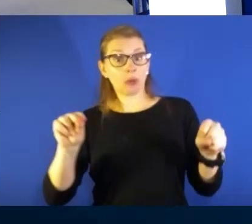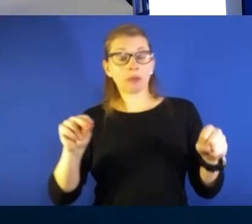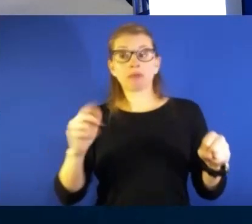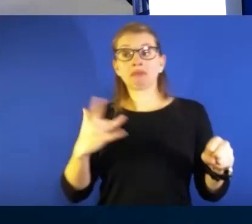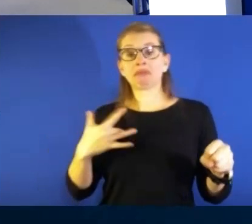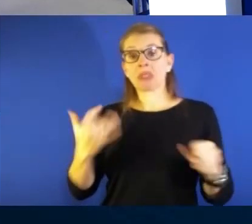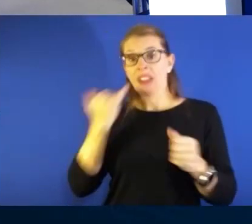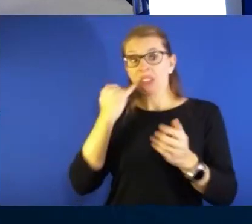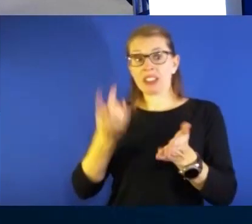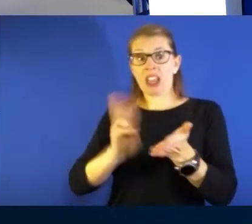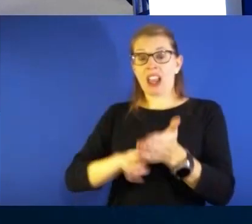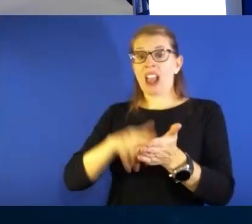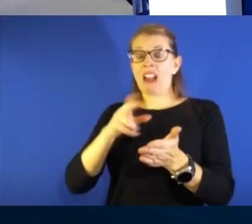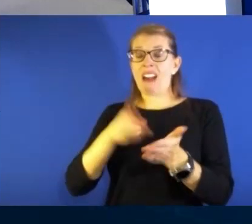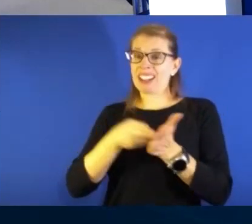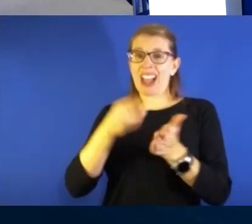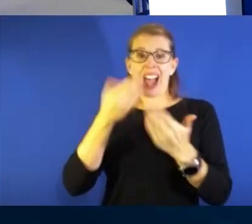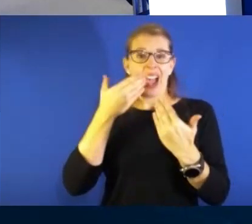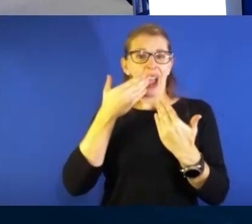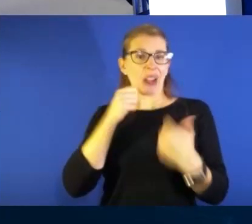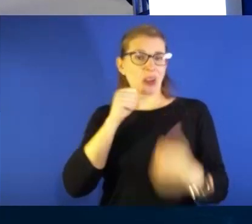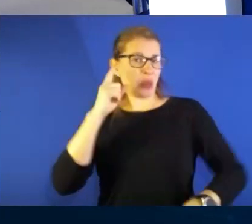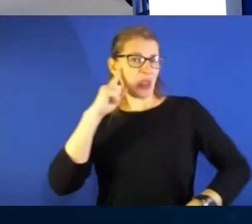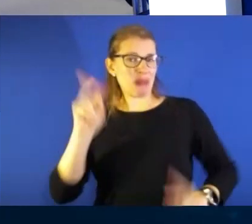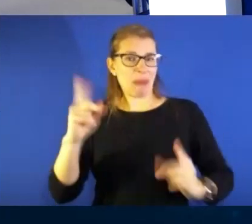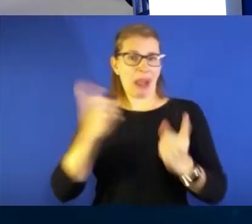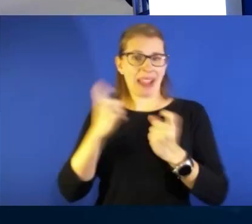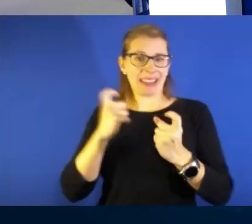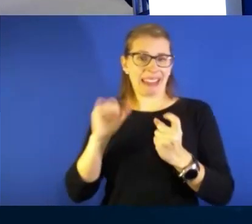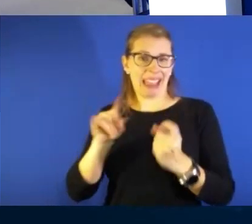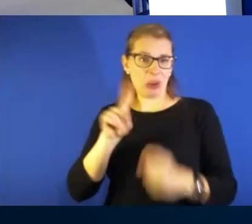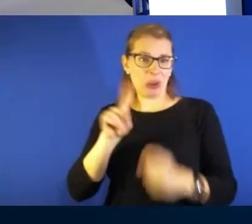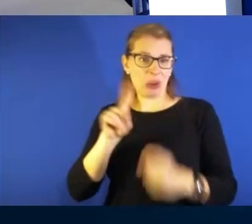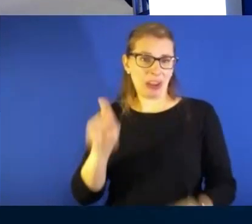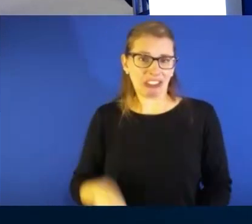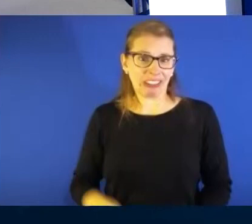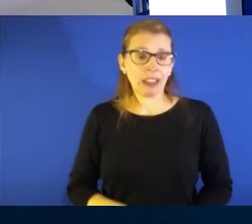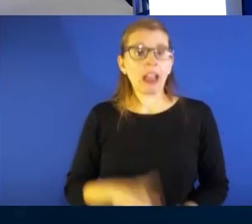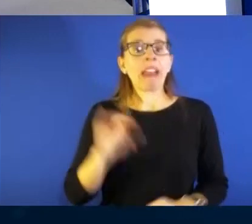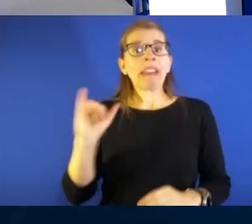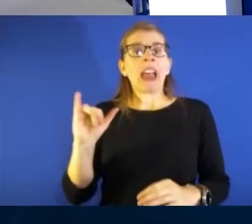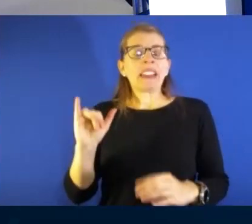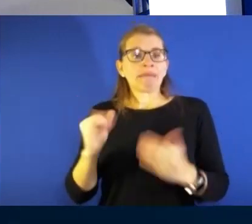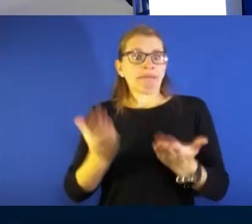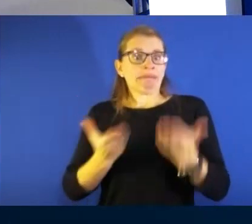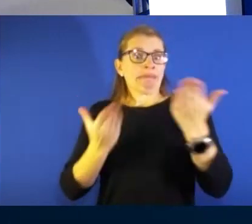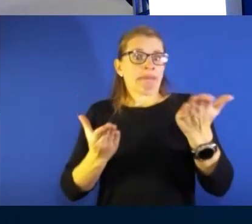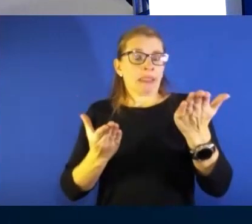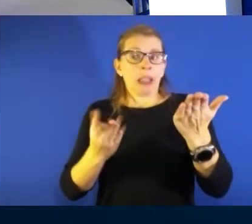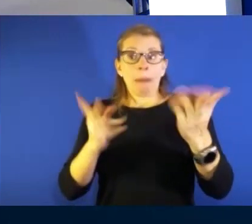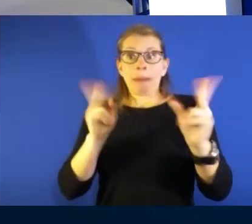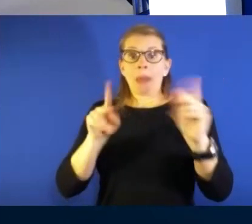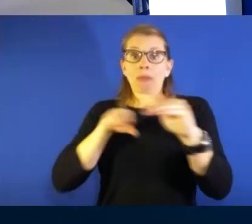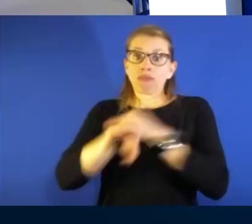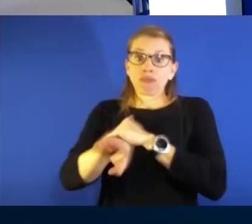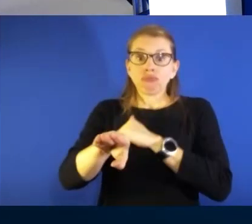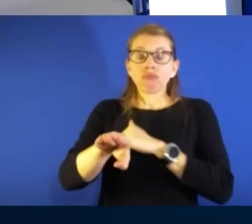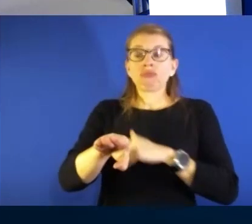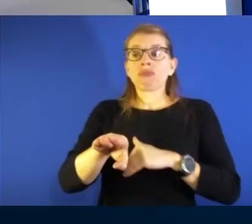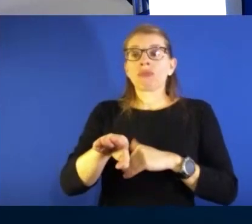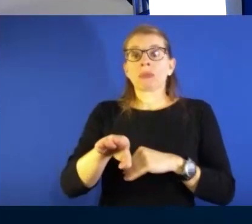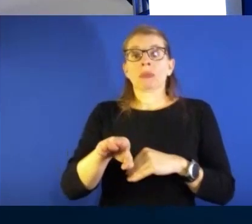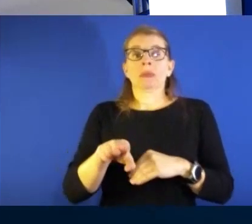I honestly don't know that people are Okay. asking the questions. Okay. Well, that's come up before too. If people could just walk right in, Yeah. but you're supposed to be in